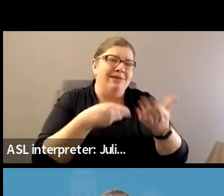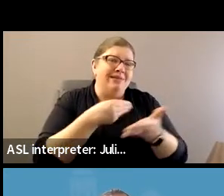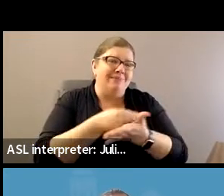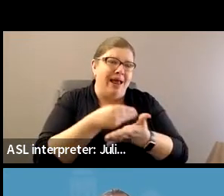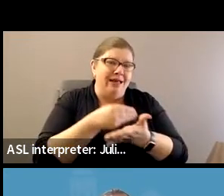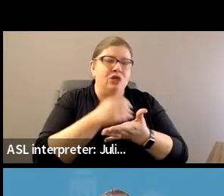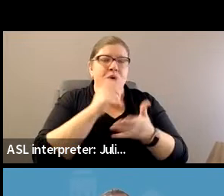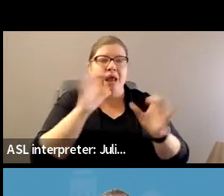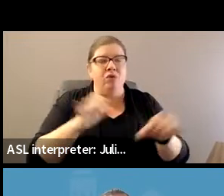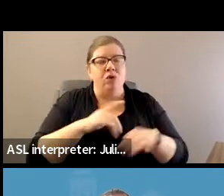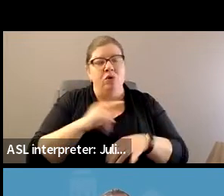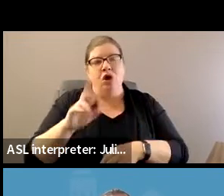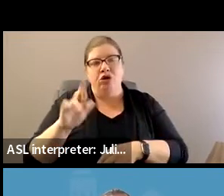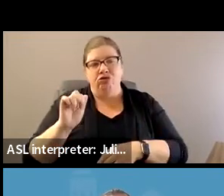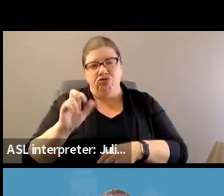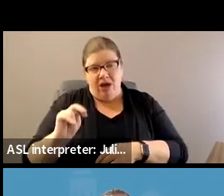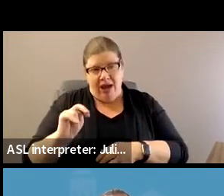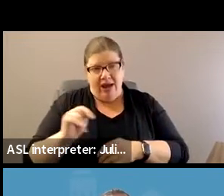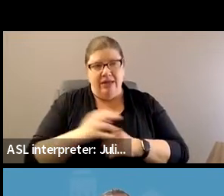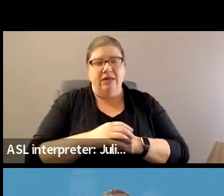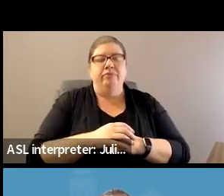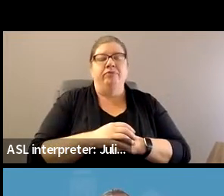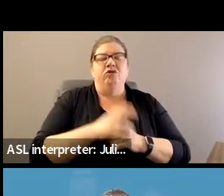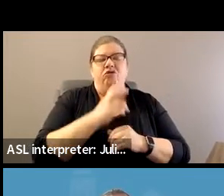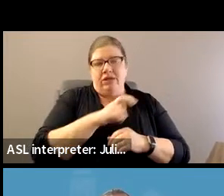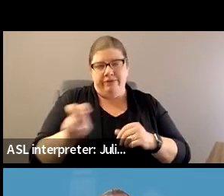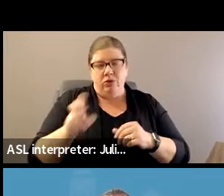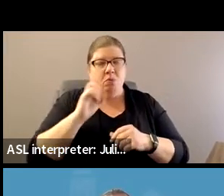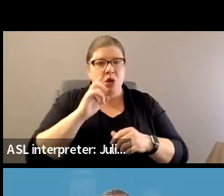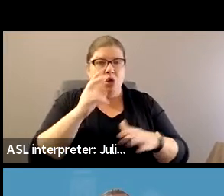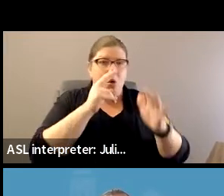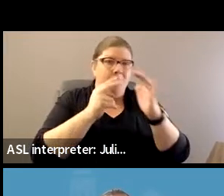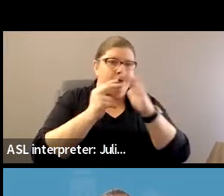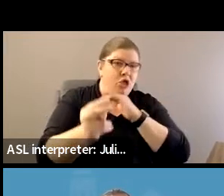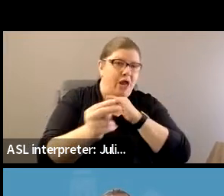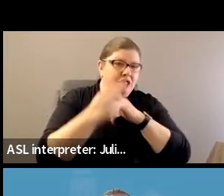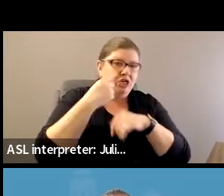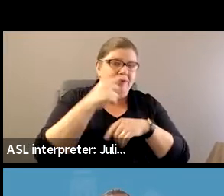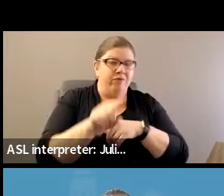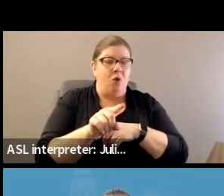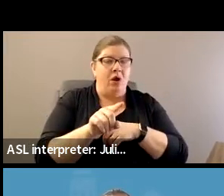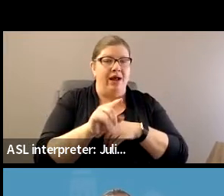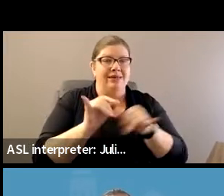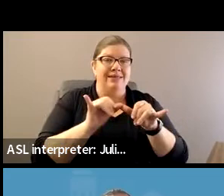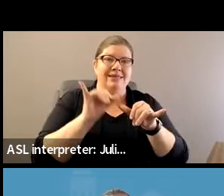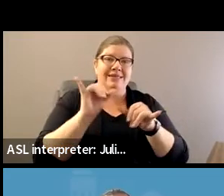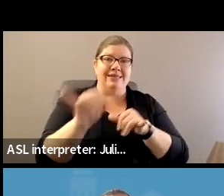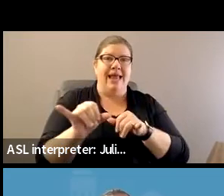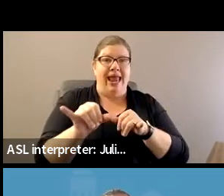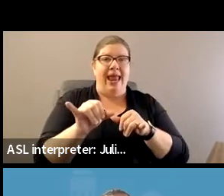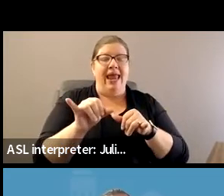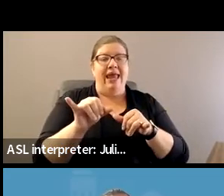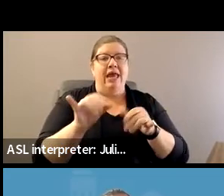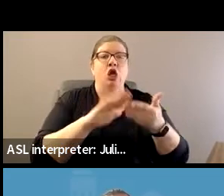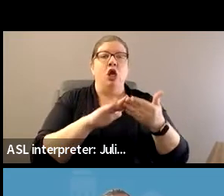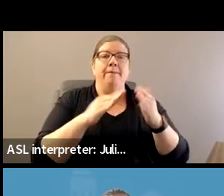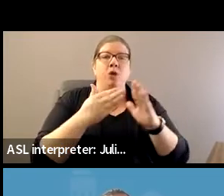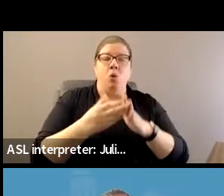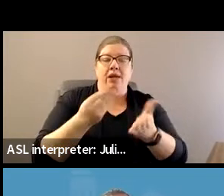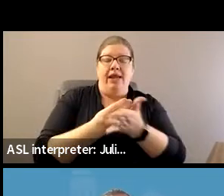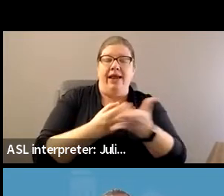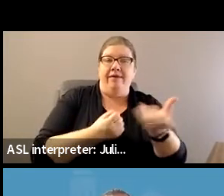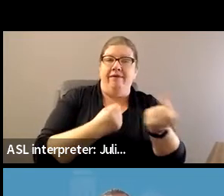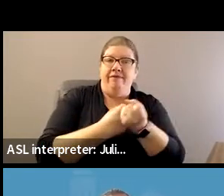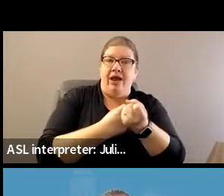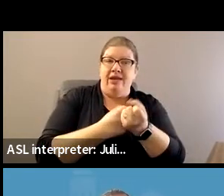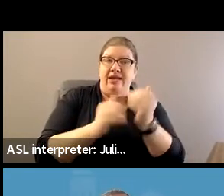trend. What is your projection as far as us staying in as community funded status, or do you think